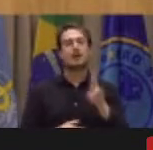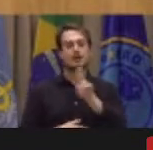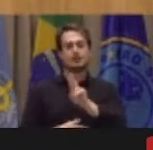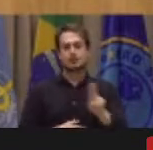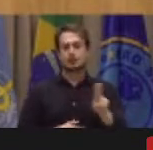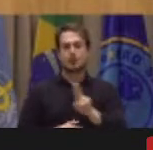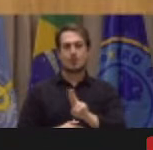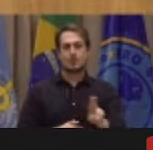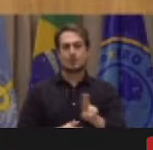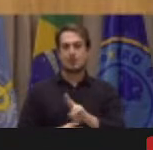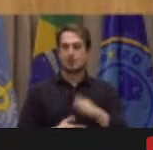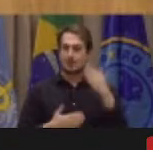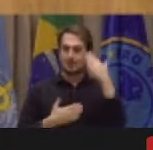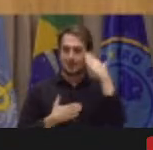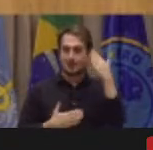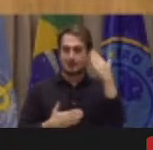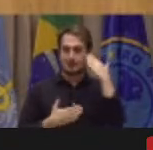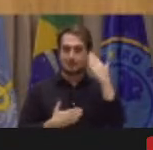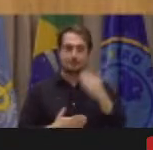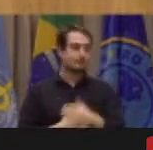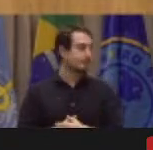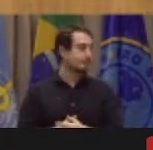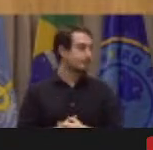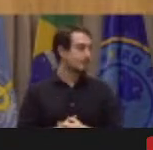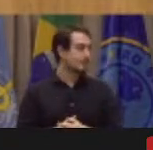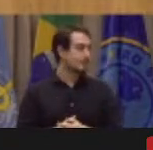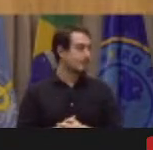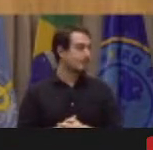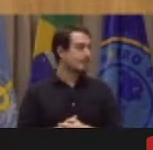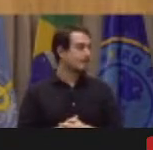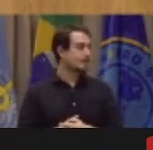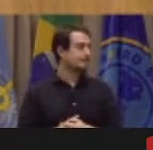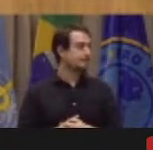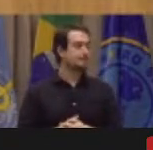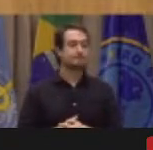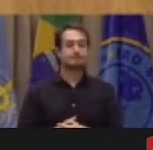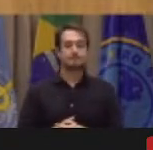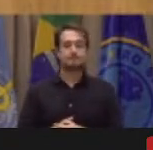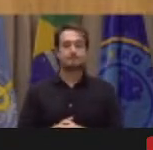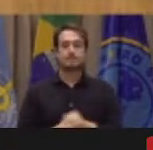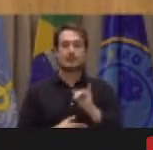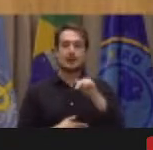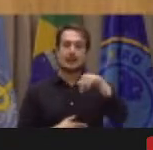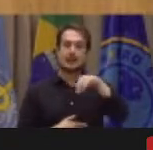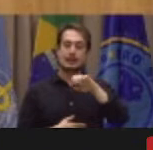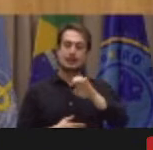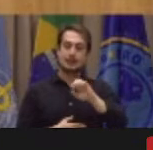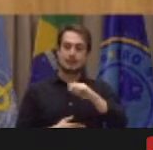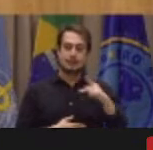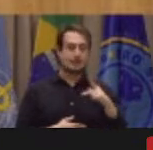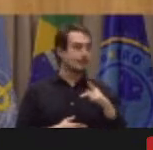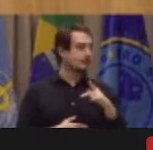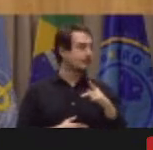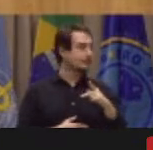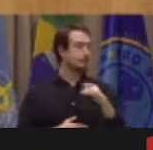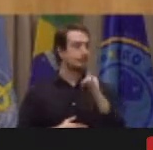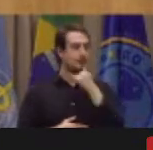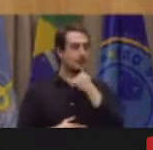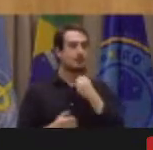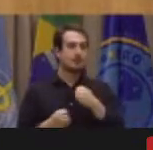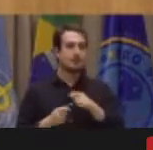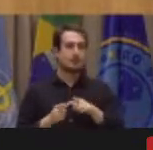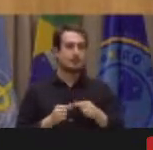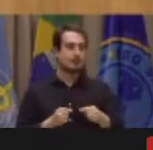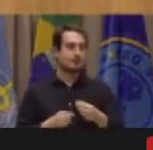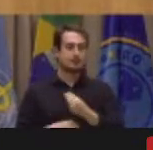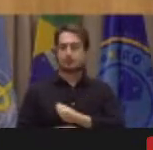Virginia, Fernanda Gadelho, and José Gustavo, to MEP and Dr. Ligia, who